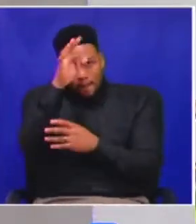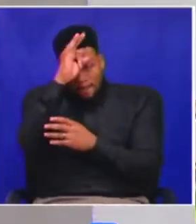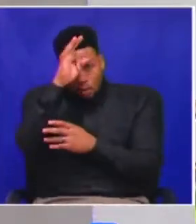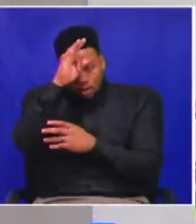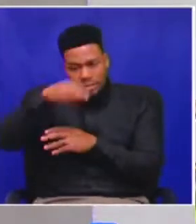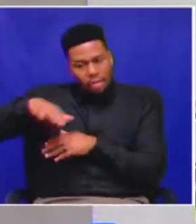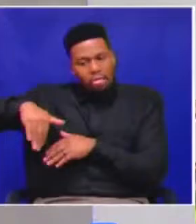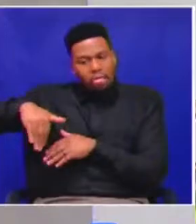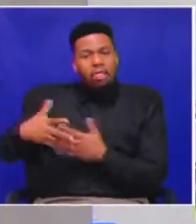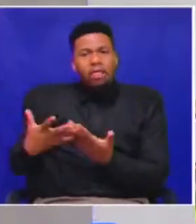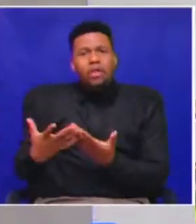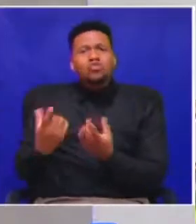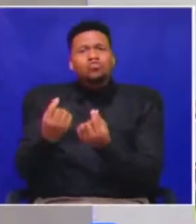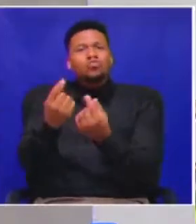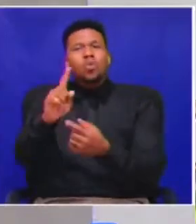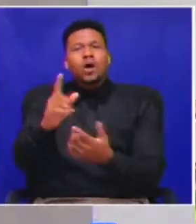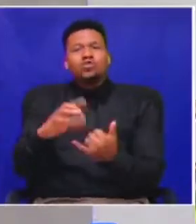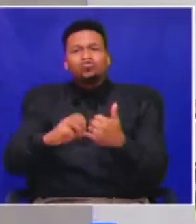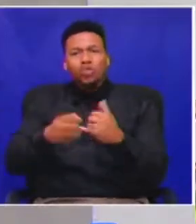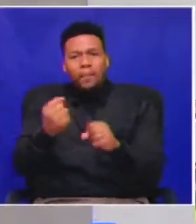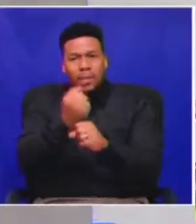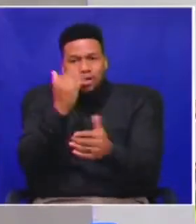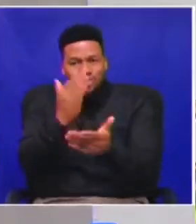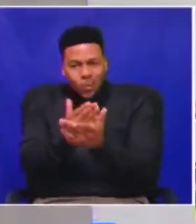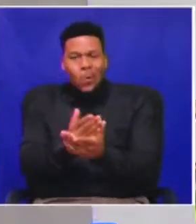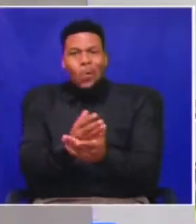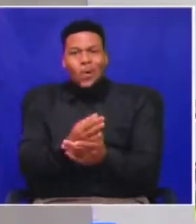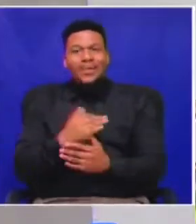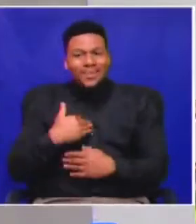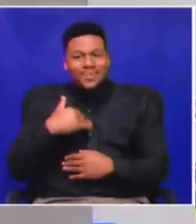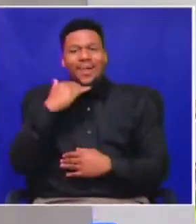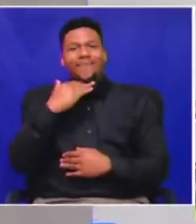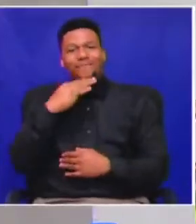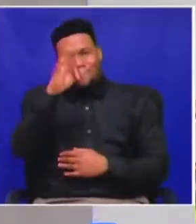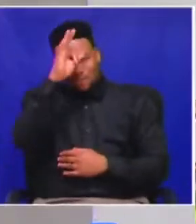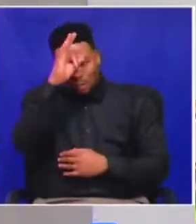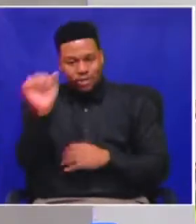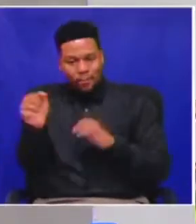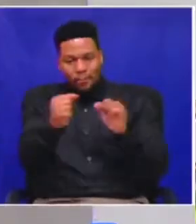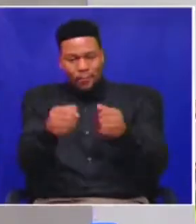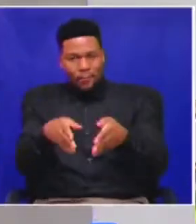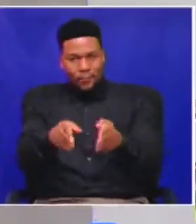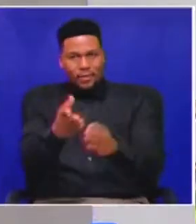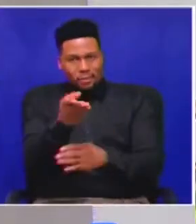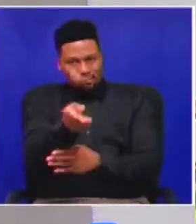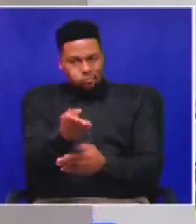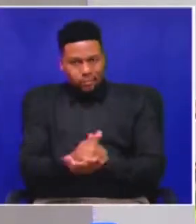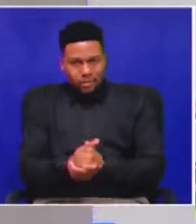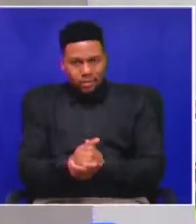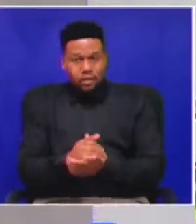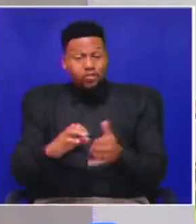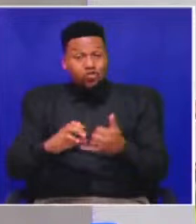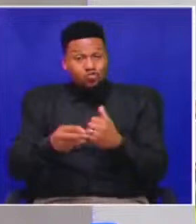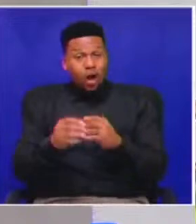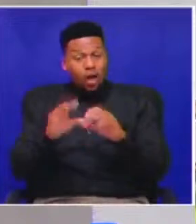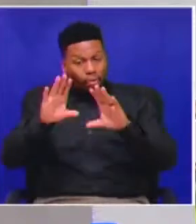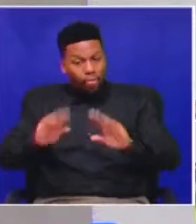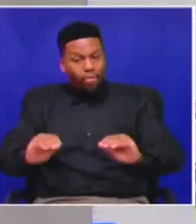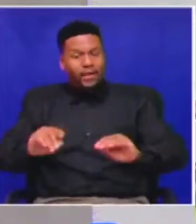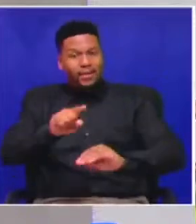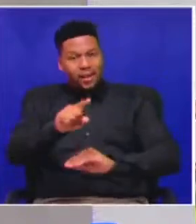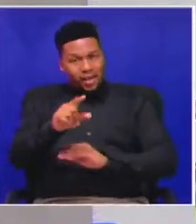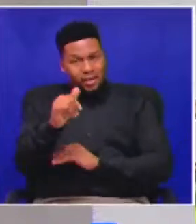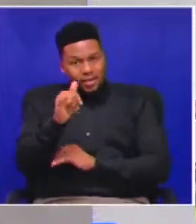earlier, the boots on the ground, to effectively eradicate serious crime and violence? Because these crimes and violence